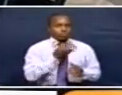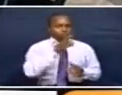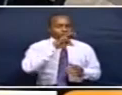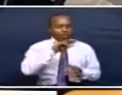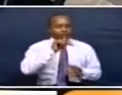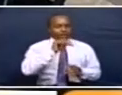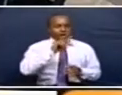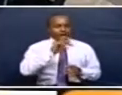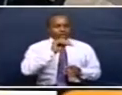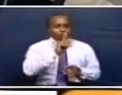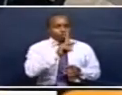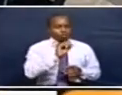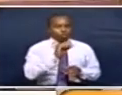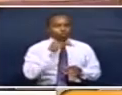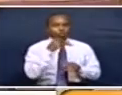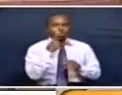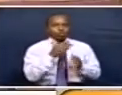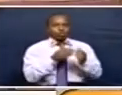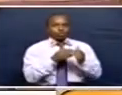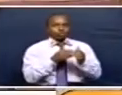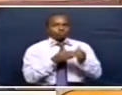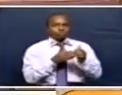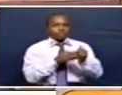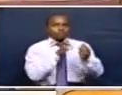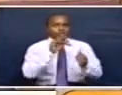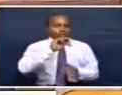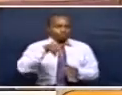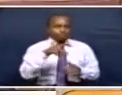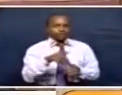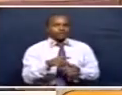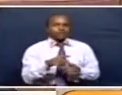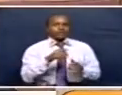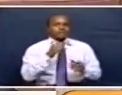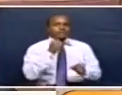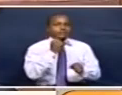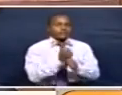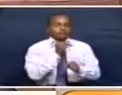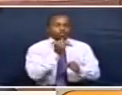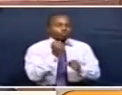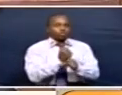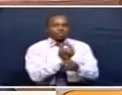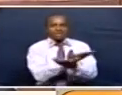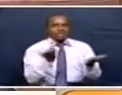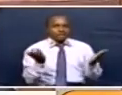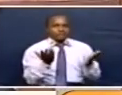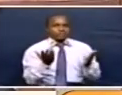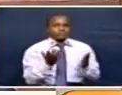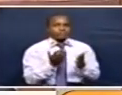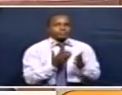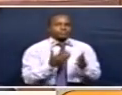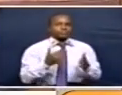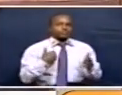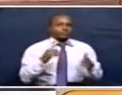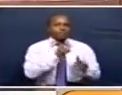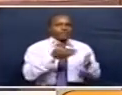led by now the MP from Mavoko, never did anything for those roads. It's black cotton soil, and it's been very... There's Kiungani Road,